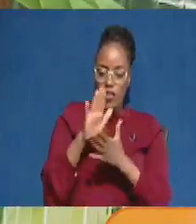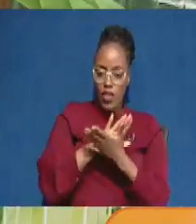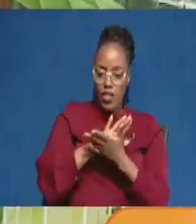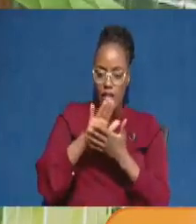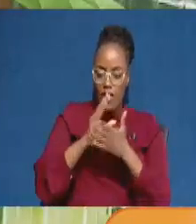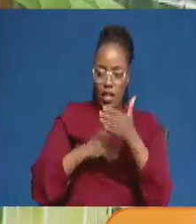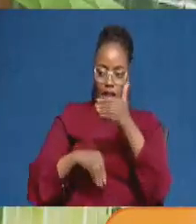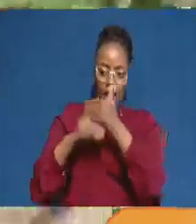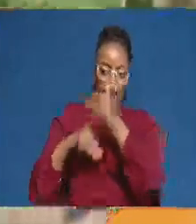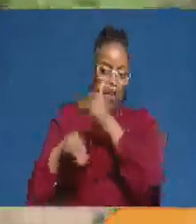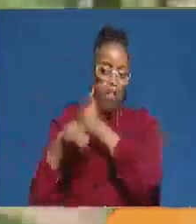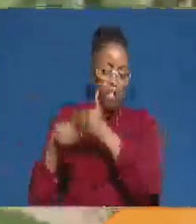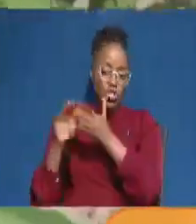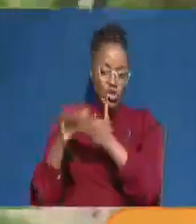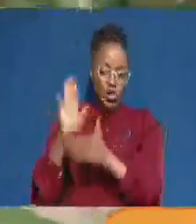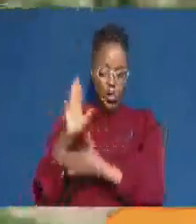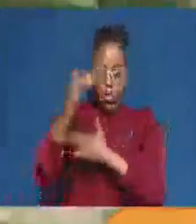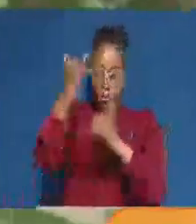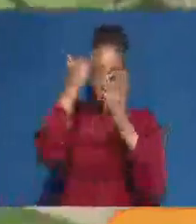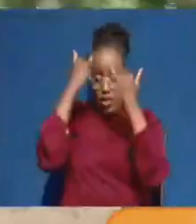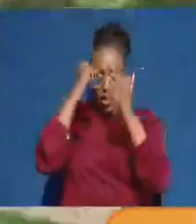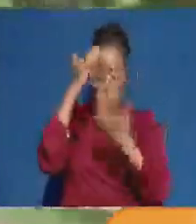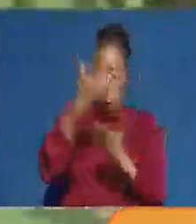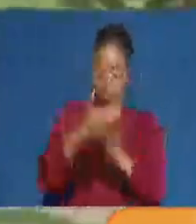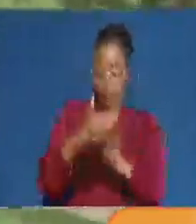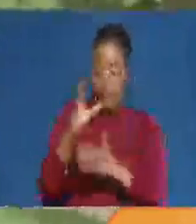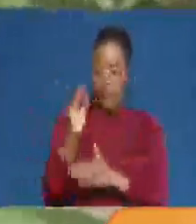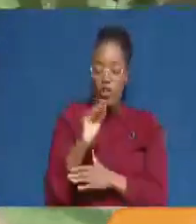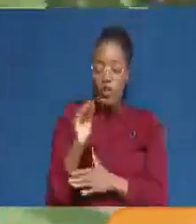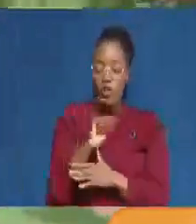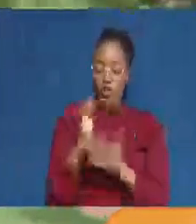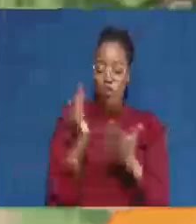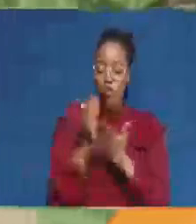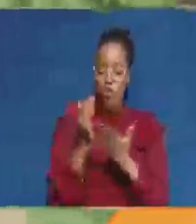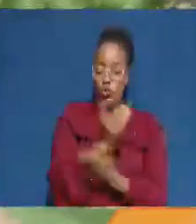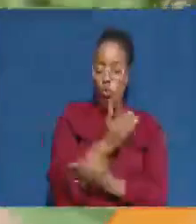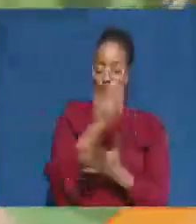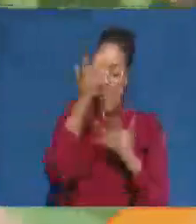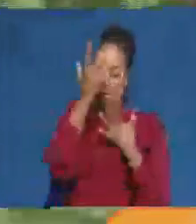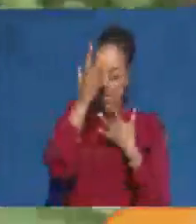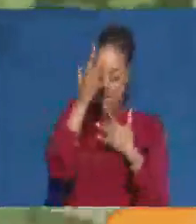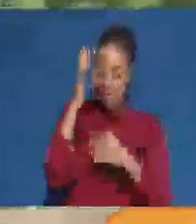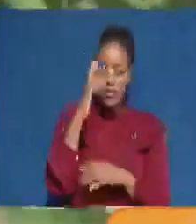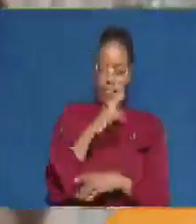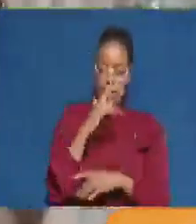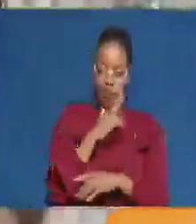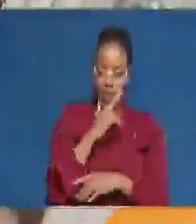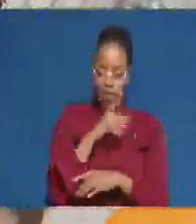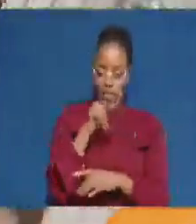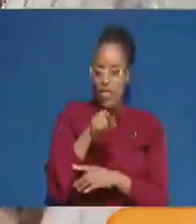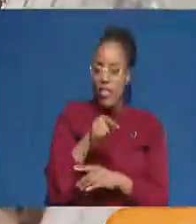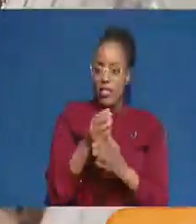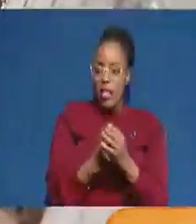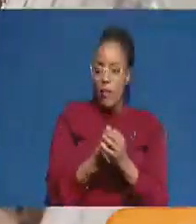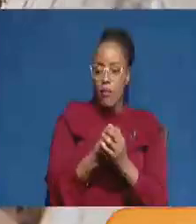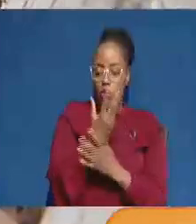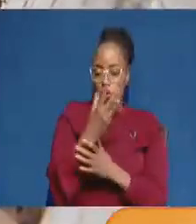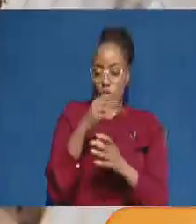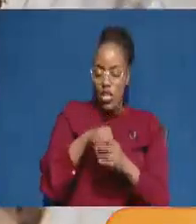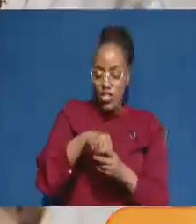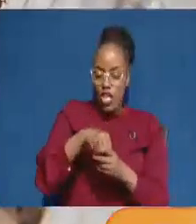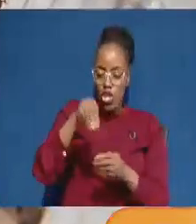multiplication. The innovation doesn't stop there. To eliminate disease risk, the cuttings are grown not in